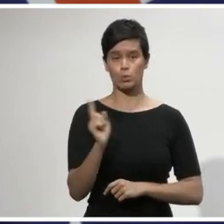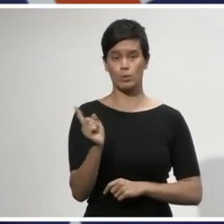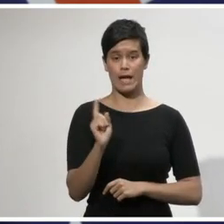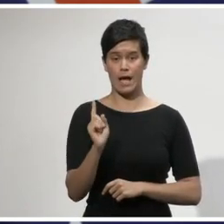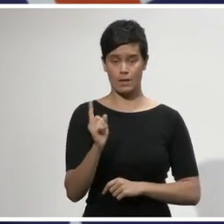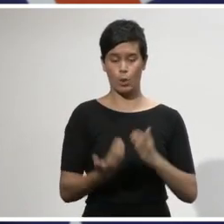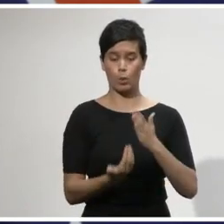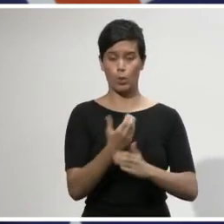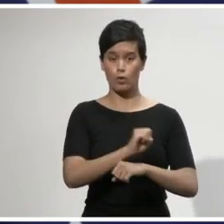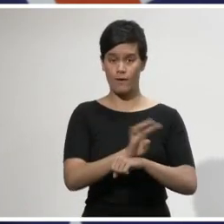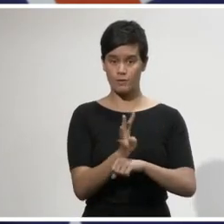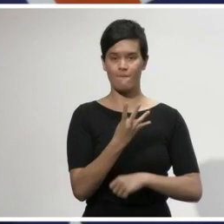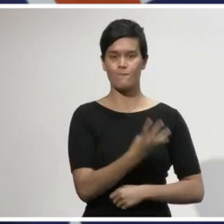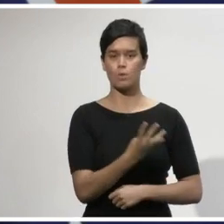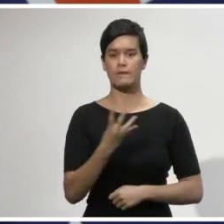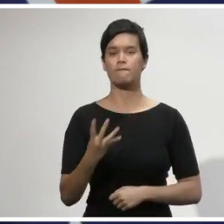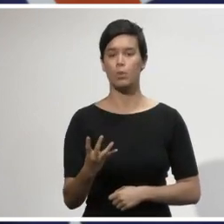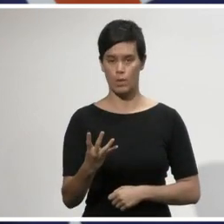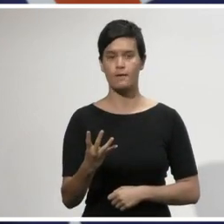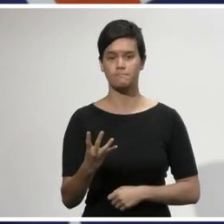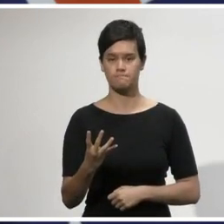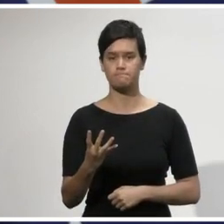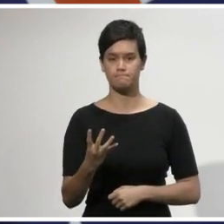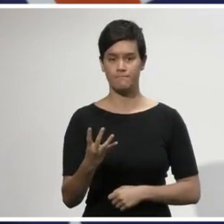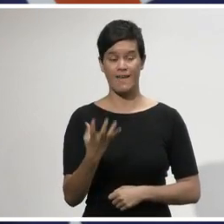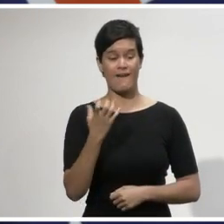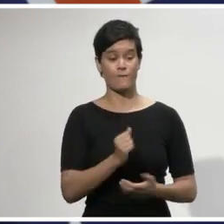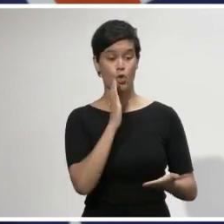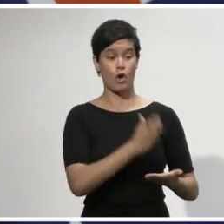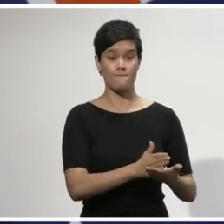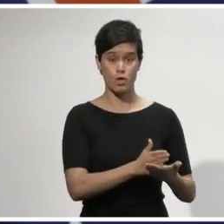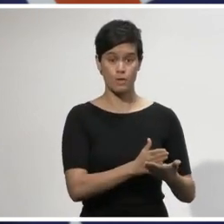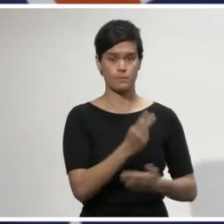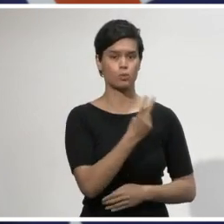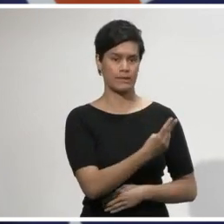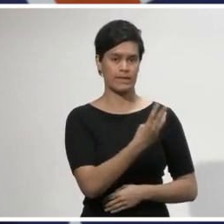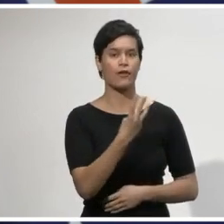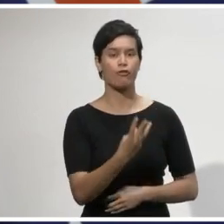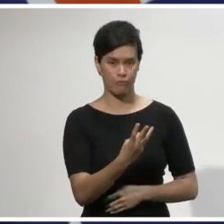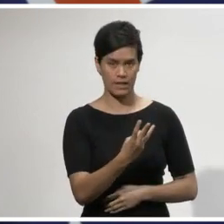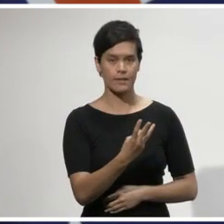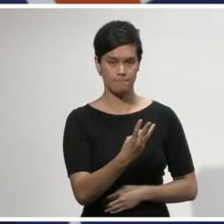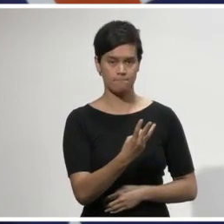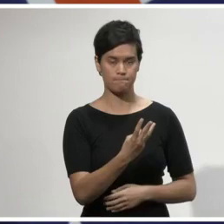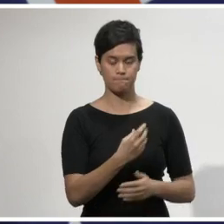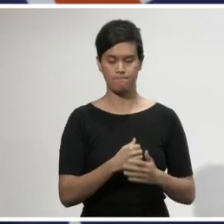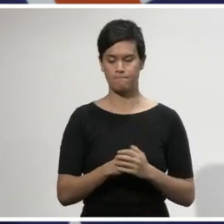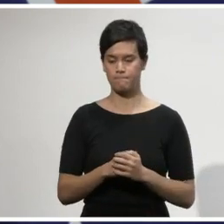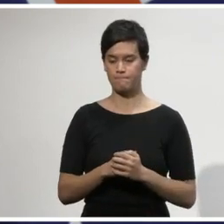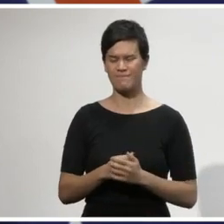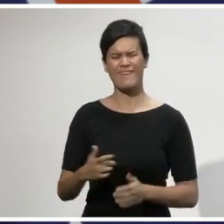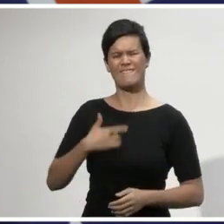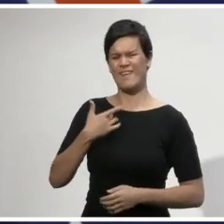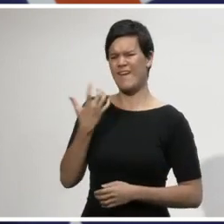of COVID-19 to report. That's made up of 23 new confirmed cases